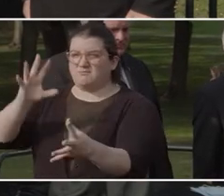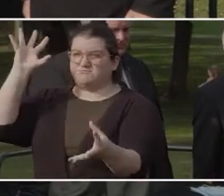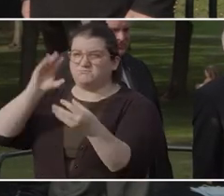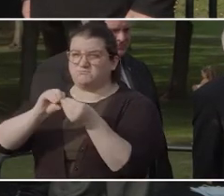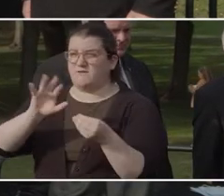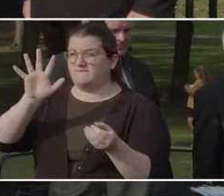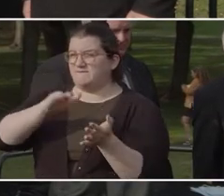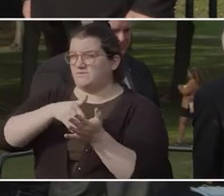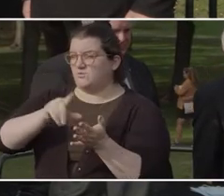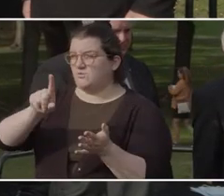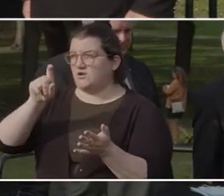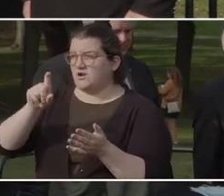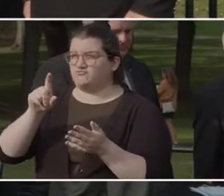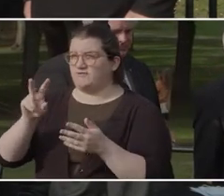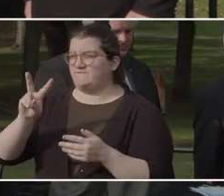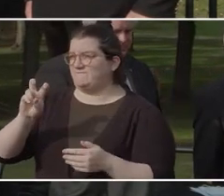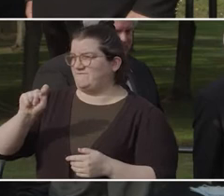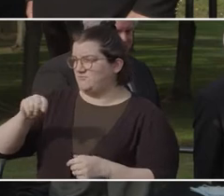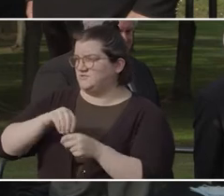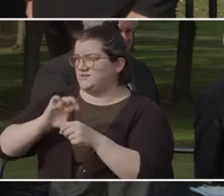in our in-memory honor roll.